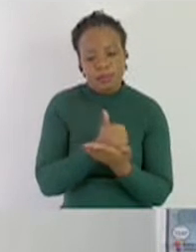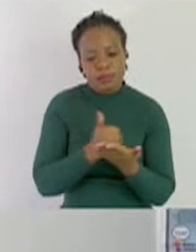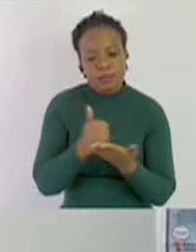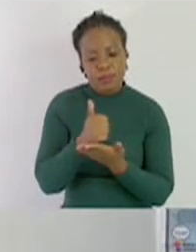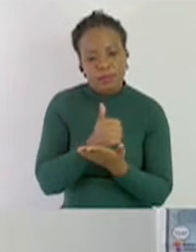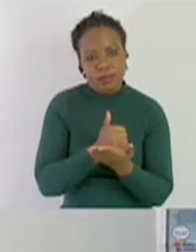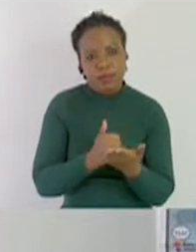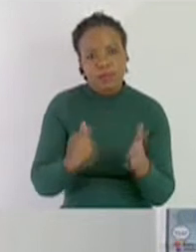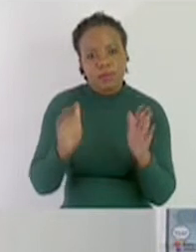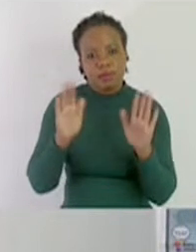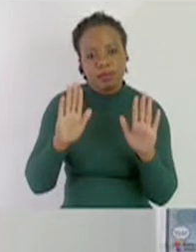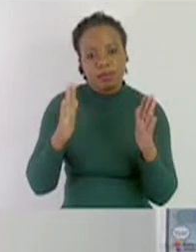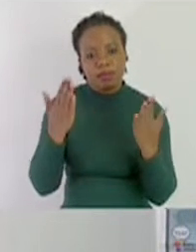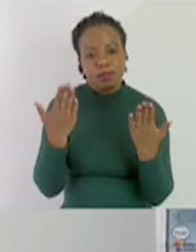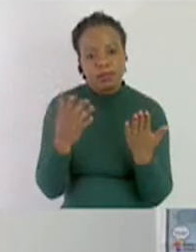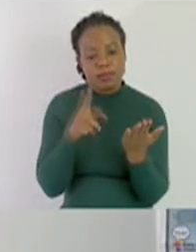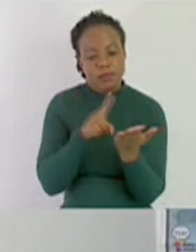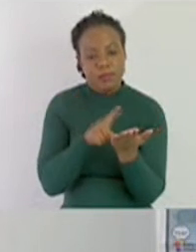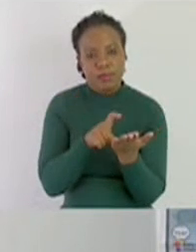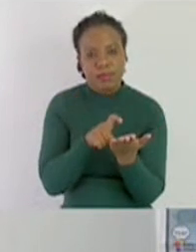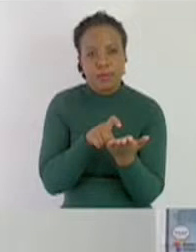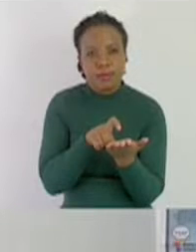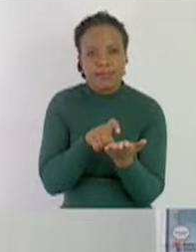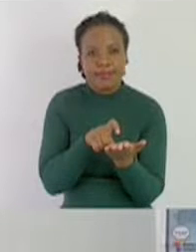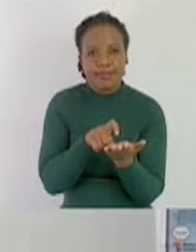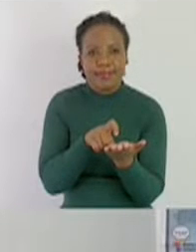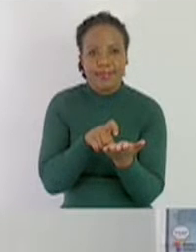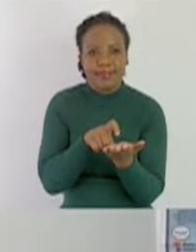remember to sanitize